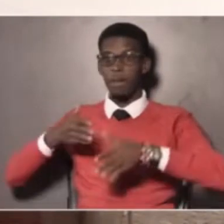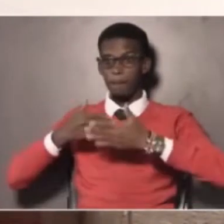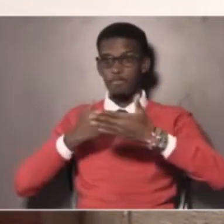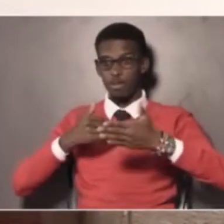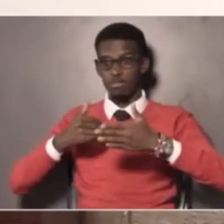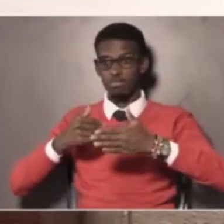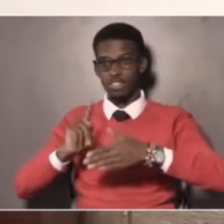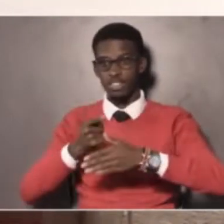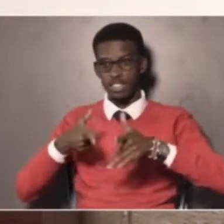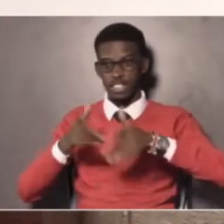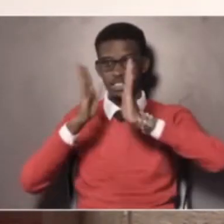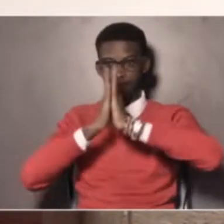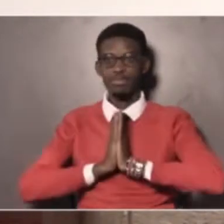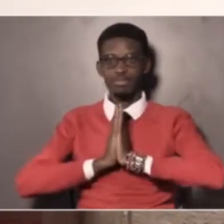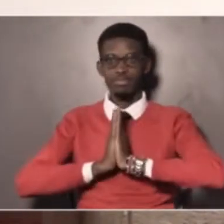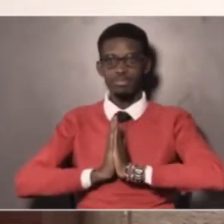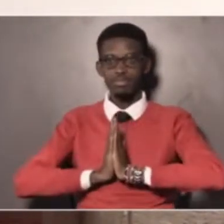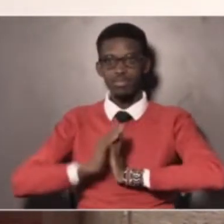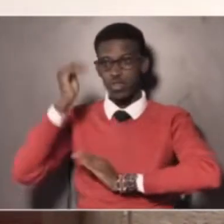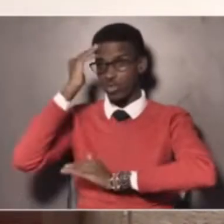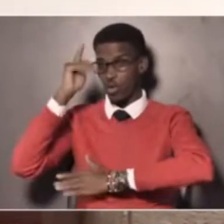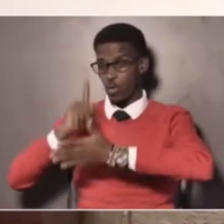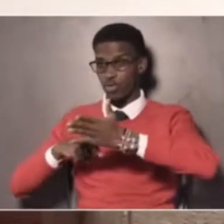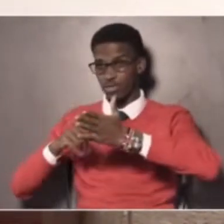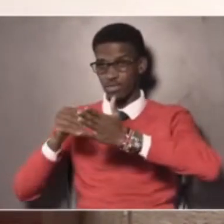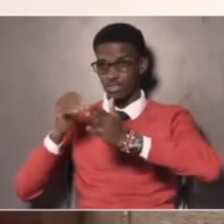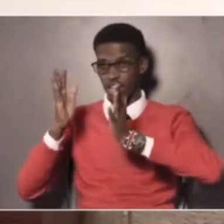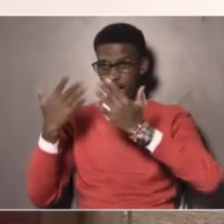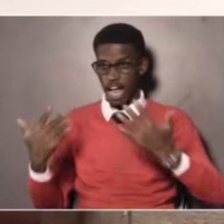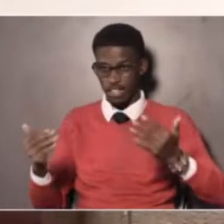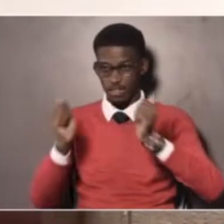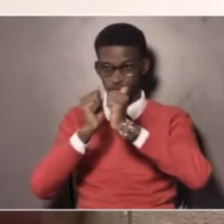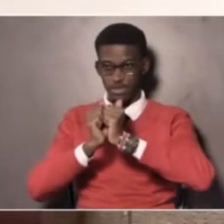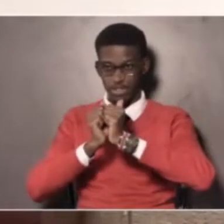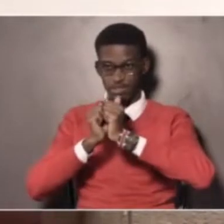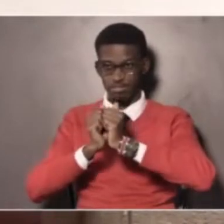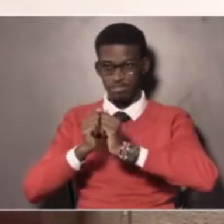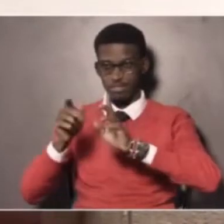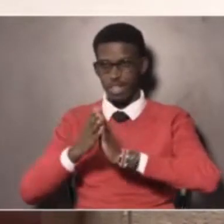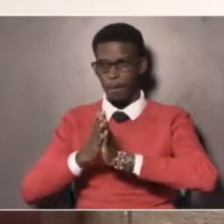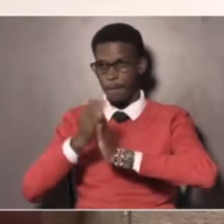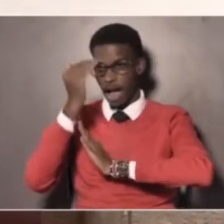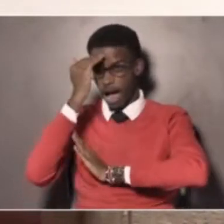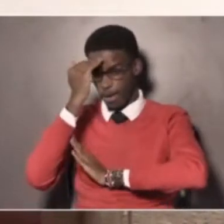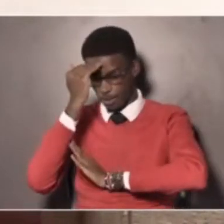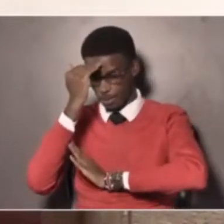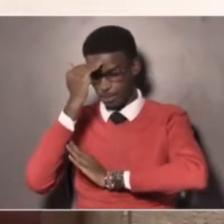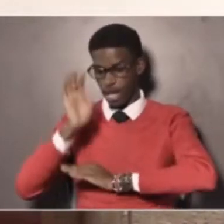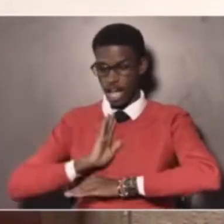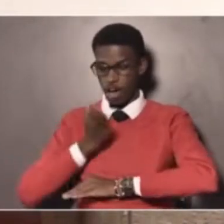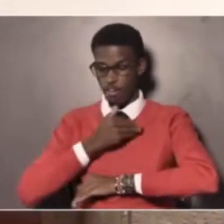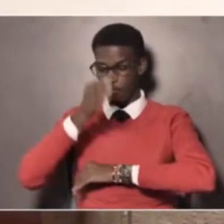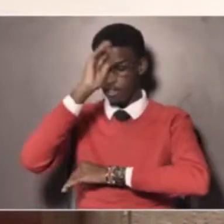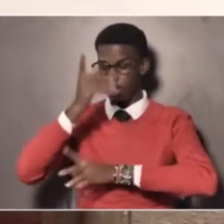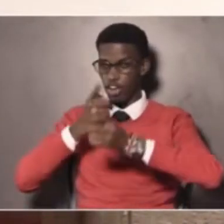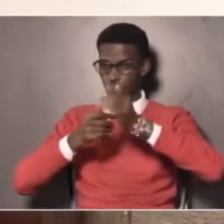say a quick prayer. We know what to do, our hands together, our heads, and we say, our Father and our God,